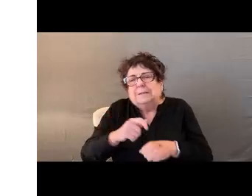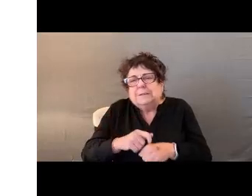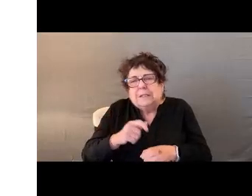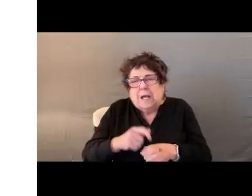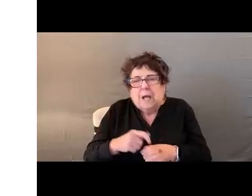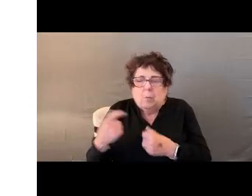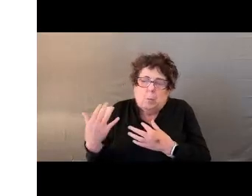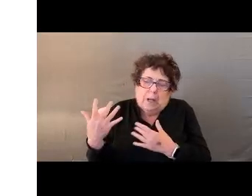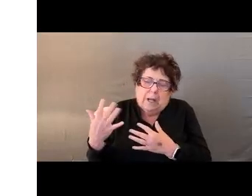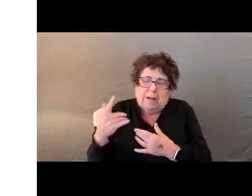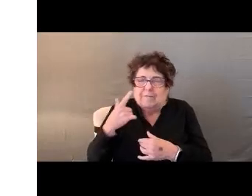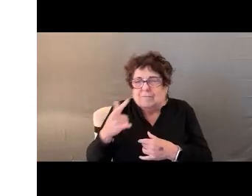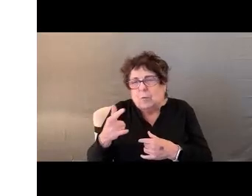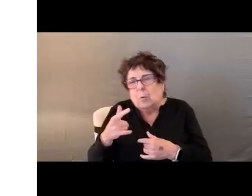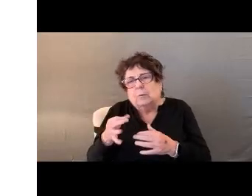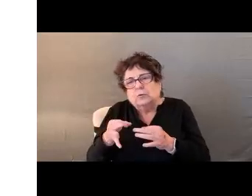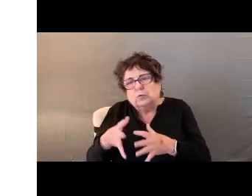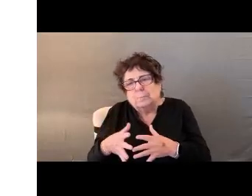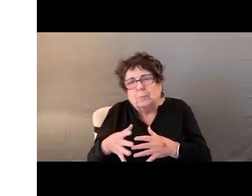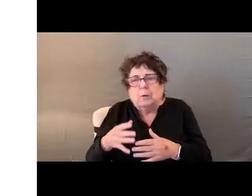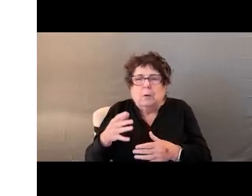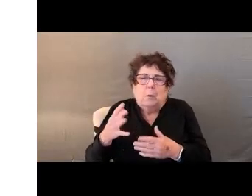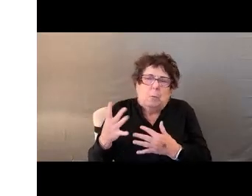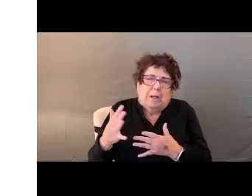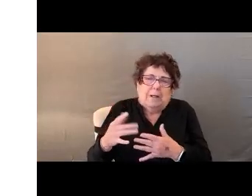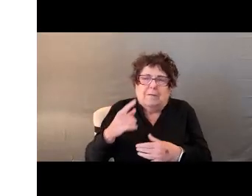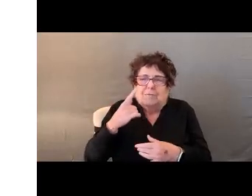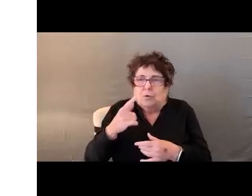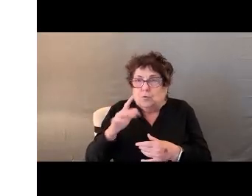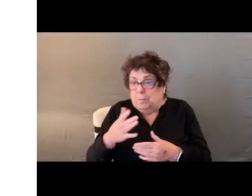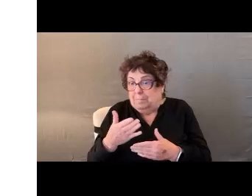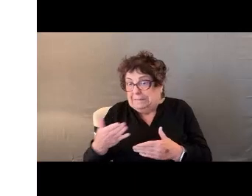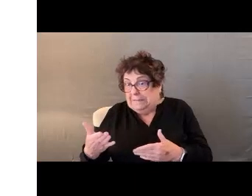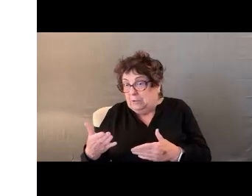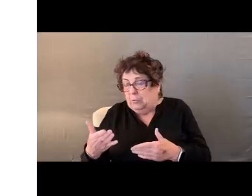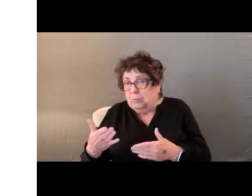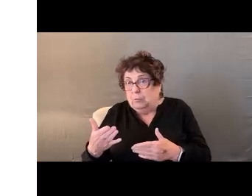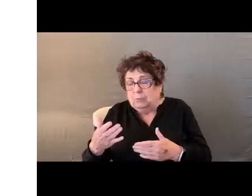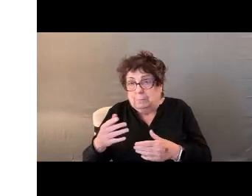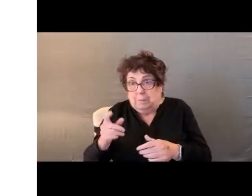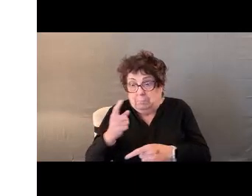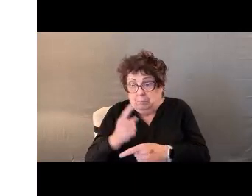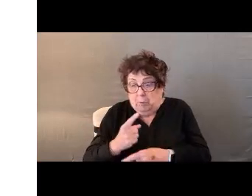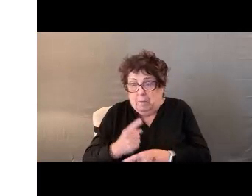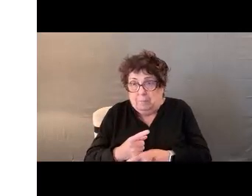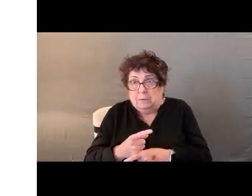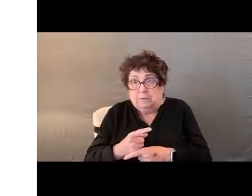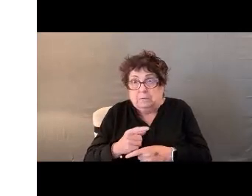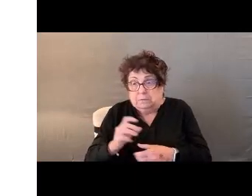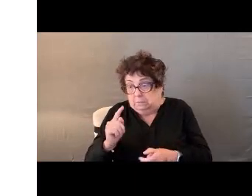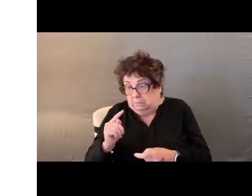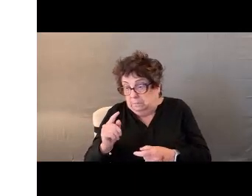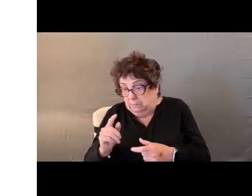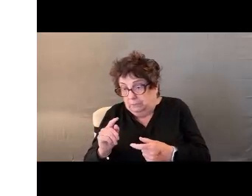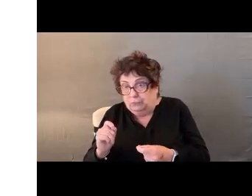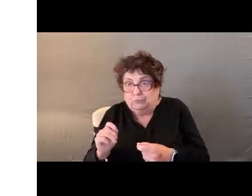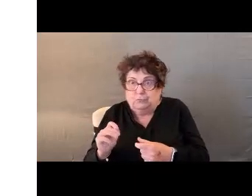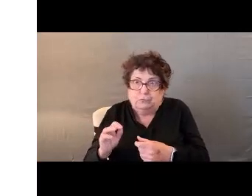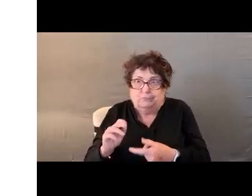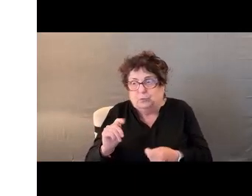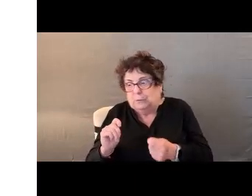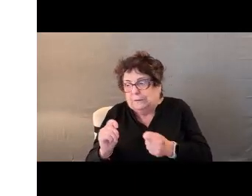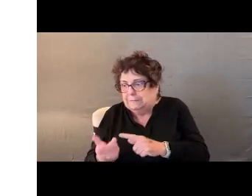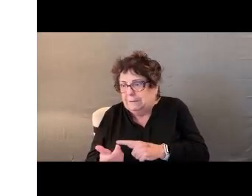properly translated. And then that's enhancing your patient's experience. That's enhancing your patient's safety. So then you're getting more patients